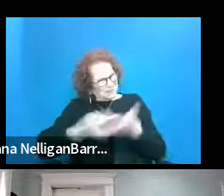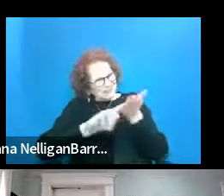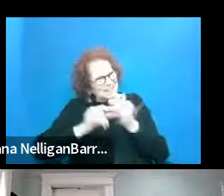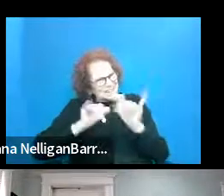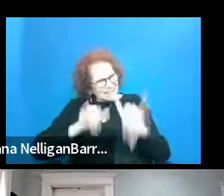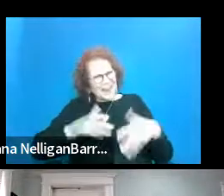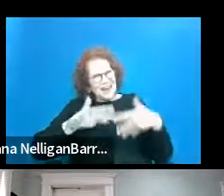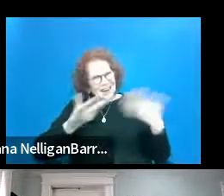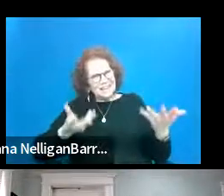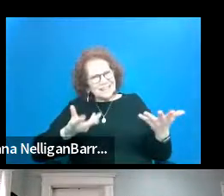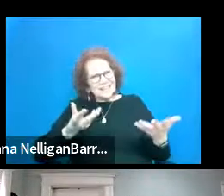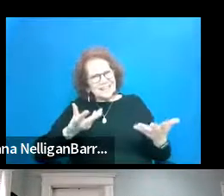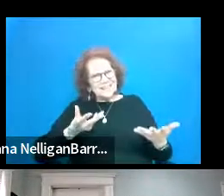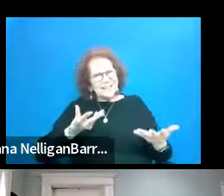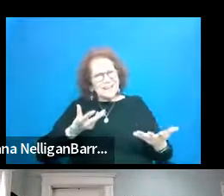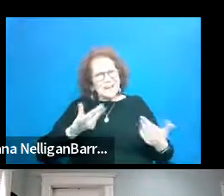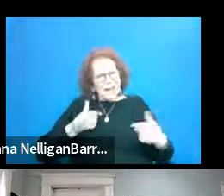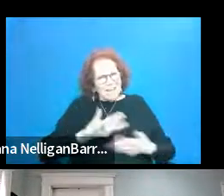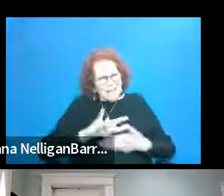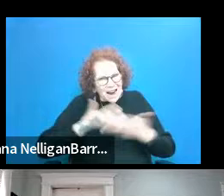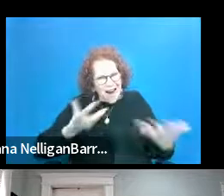enough quality affordable housing.